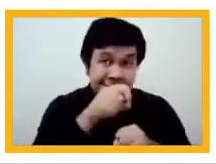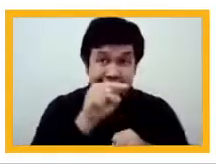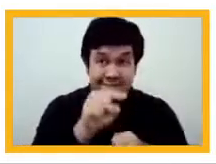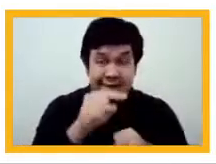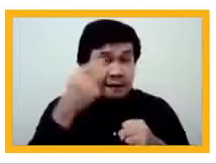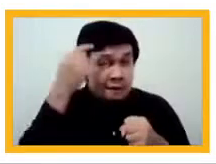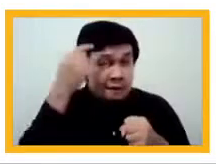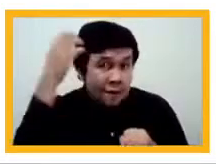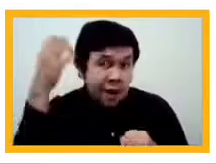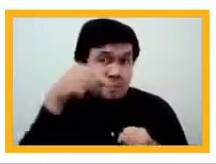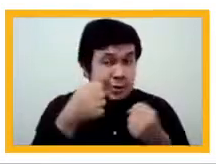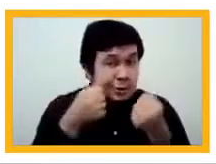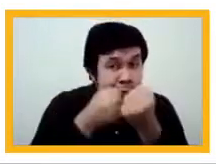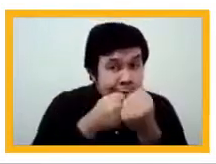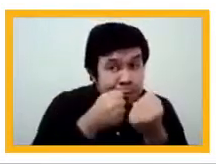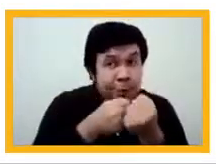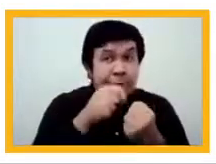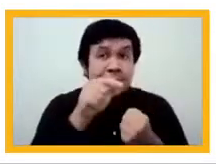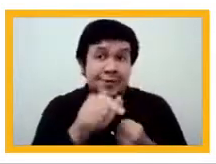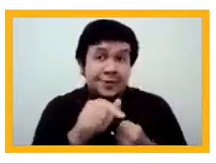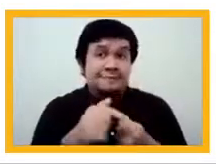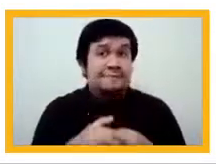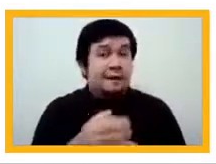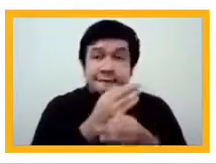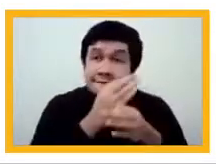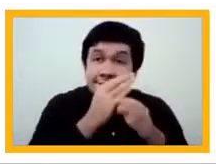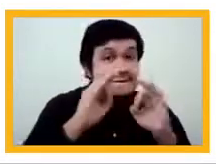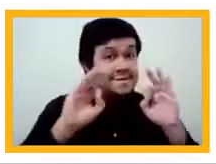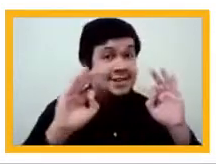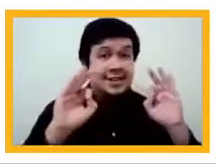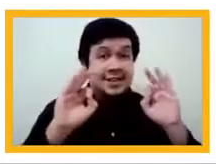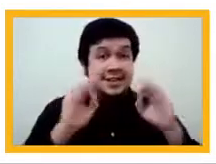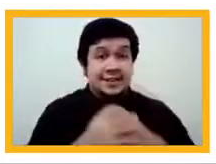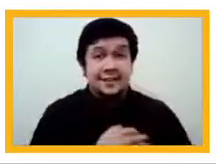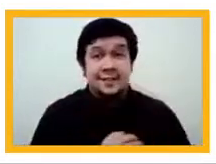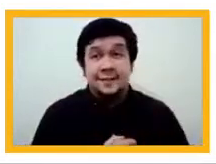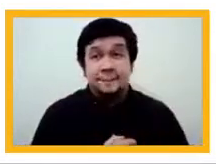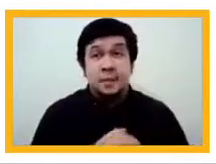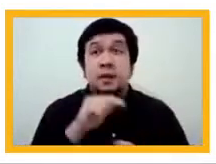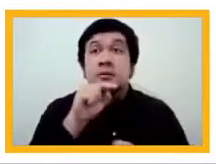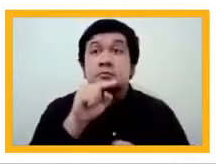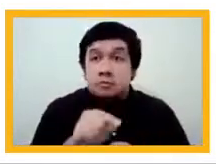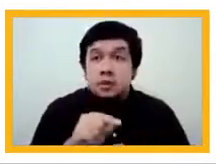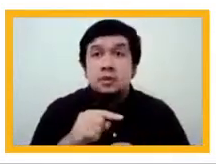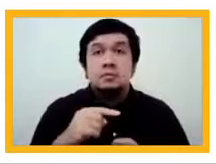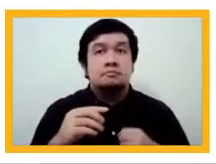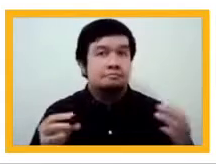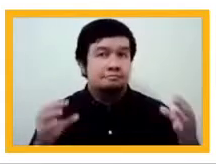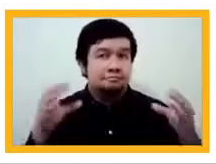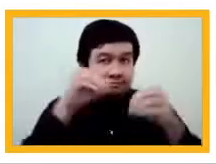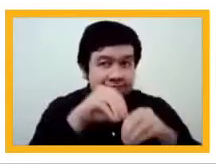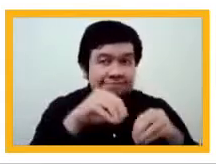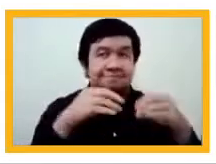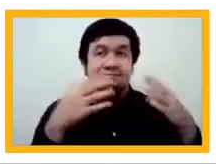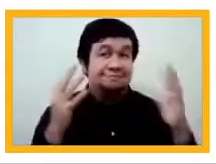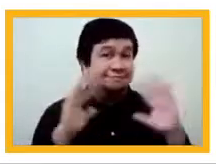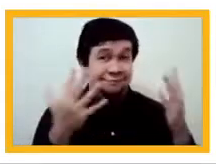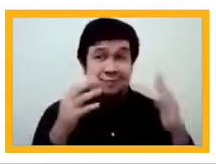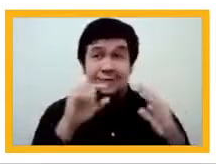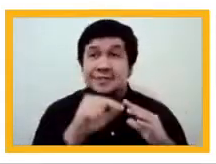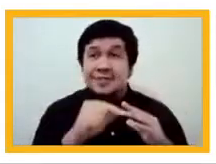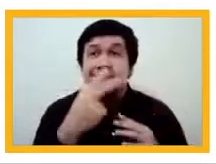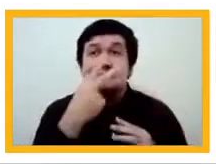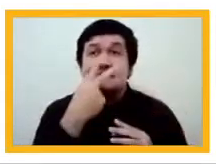free. We don't exchange any funding at all to our partners, etc. So the support is from